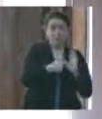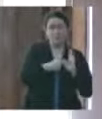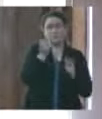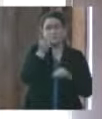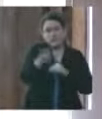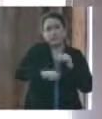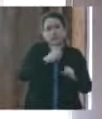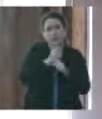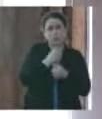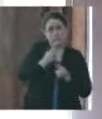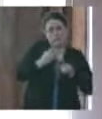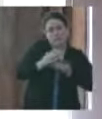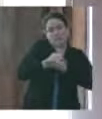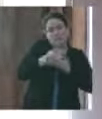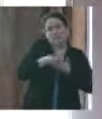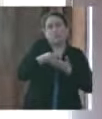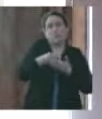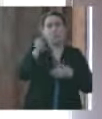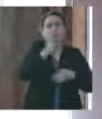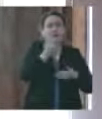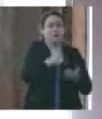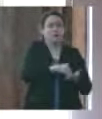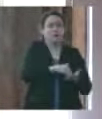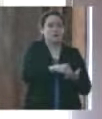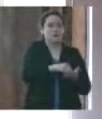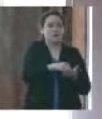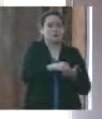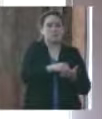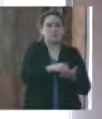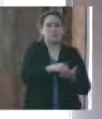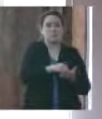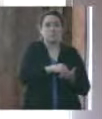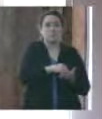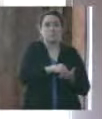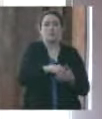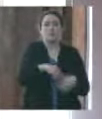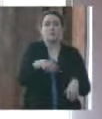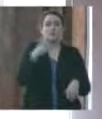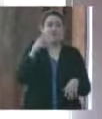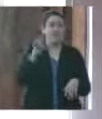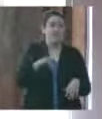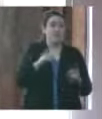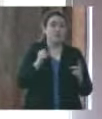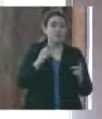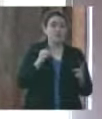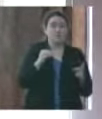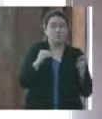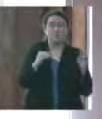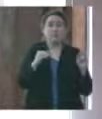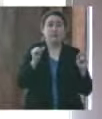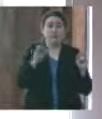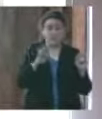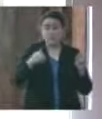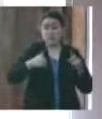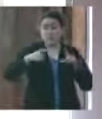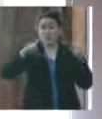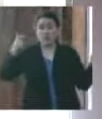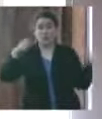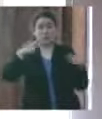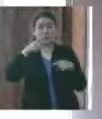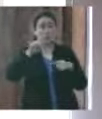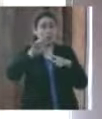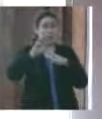I think it's fair to say that understanding that all it needs is $200 per tiger kill to actually get a large local community to be positive